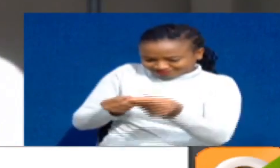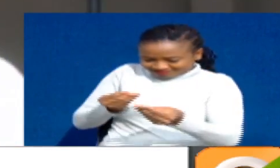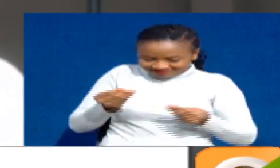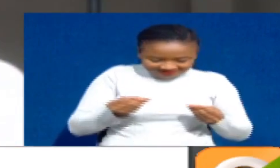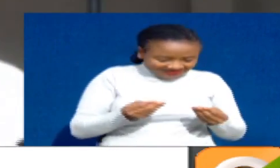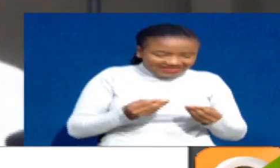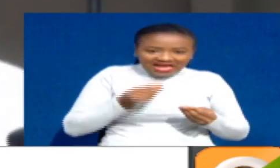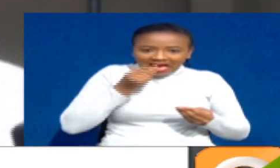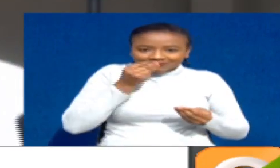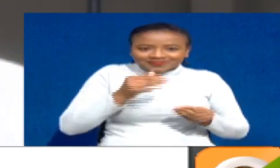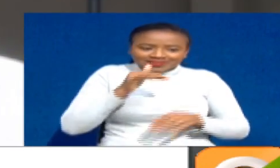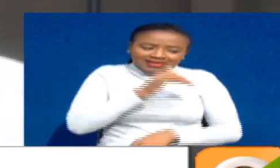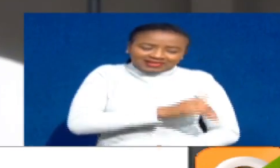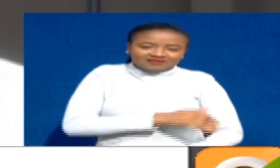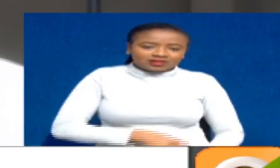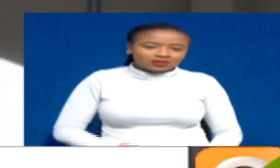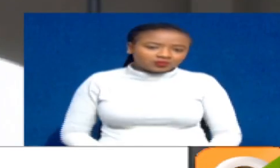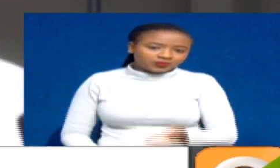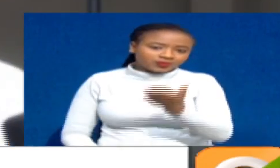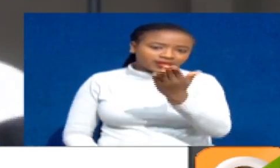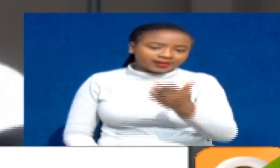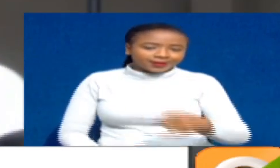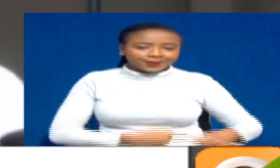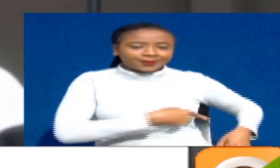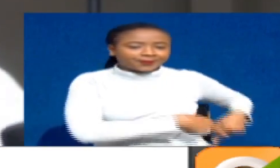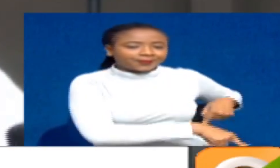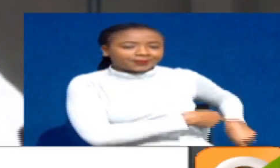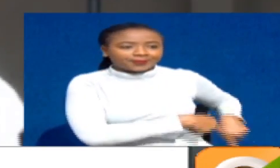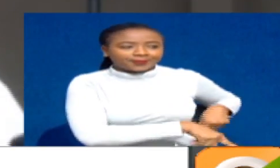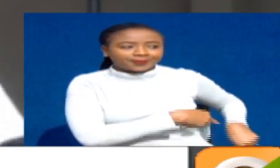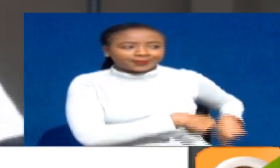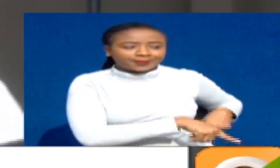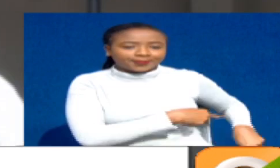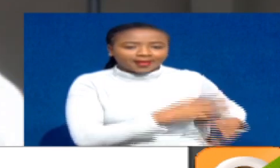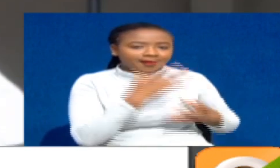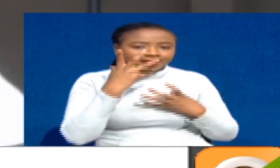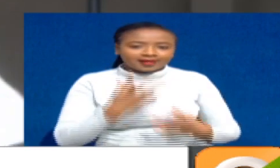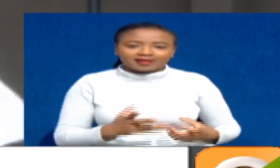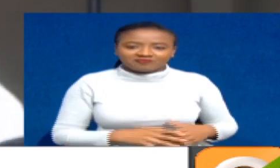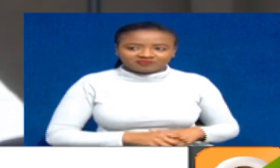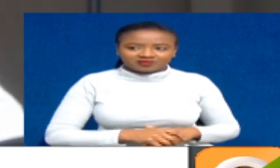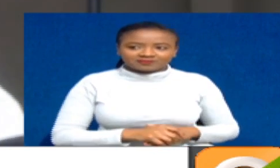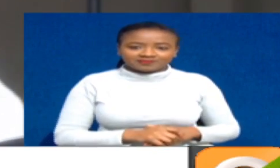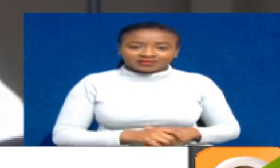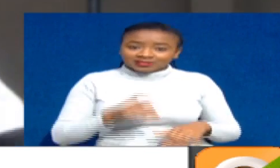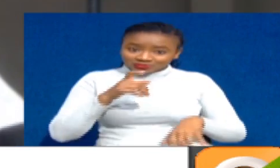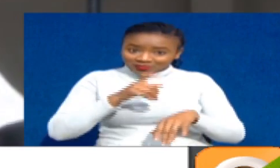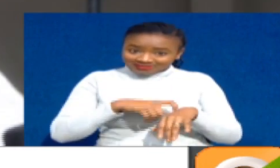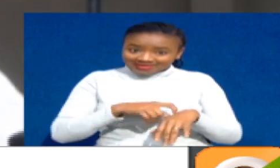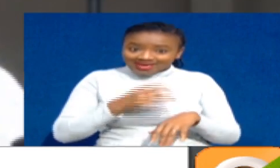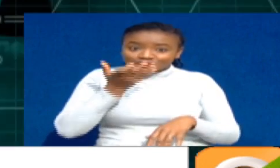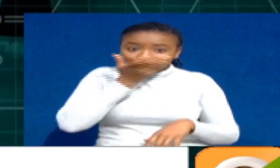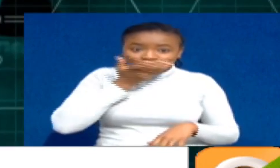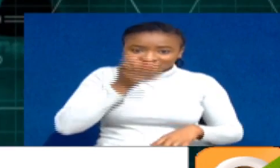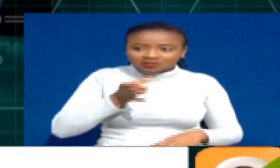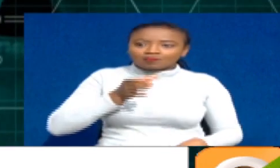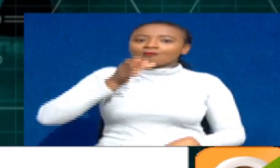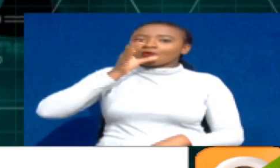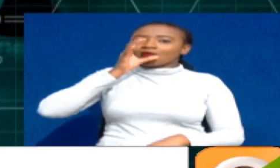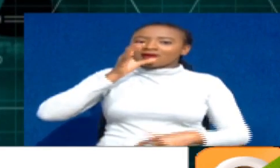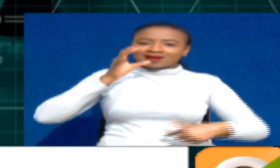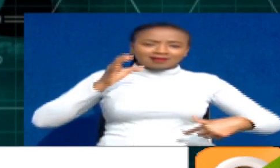mandasi. When reaches in the evening, mtoto ana diarrhea. So when they take that uji, I don't get any